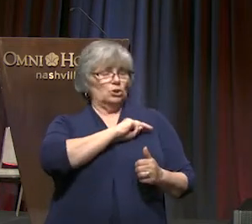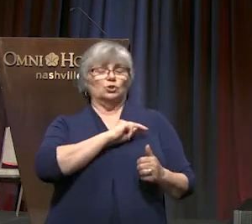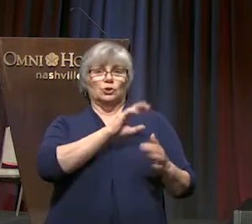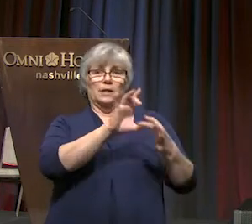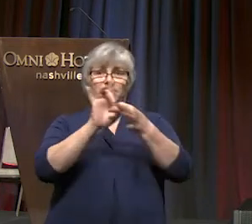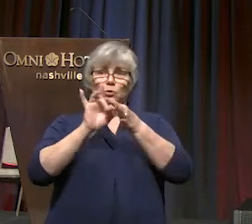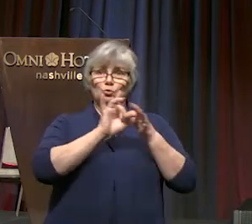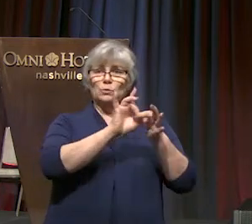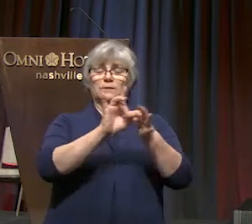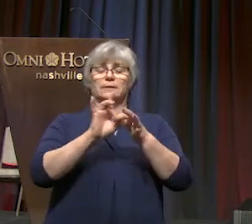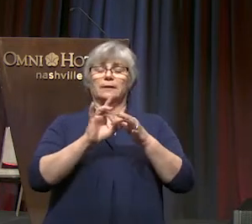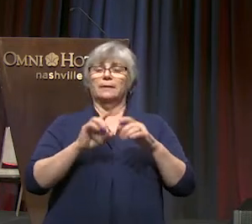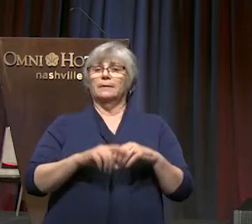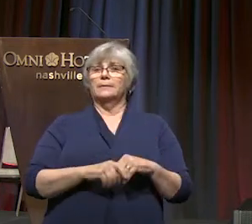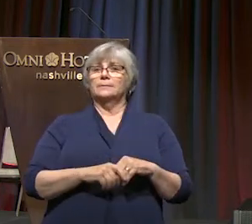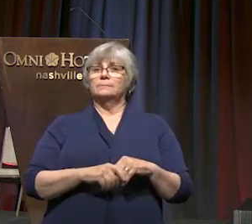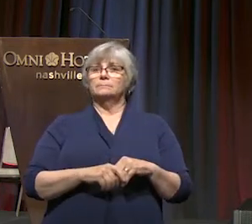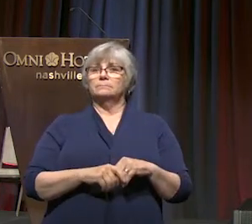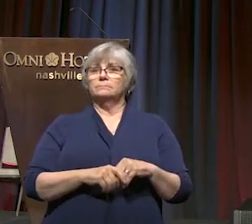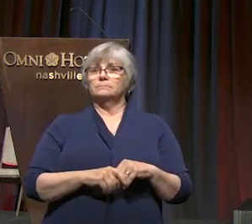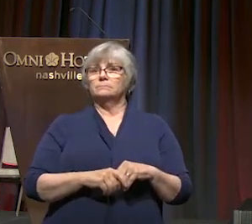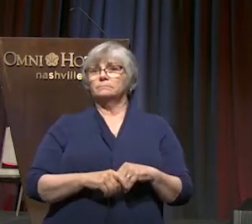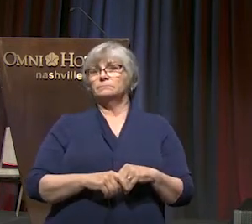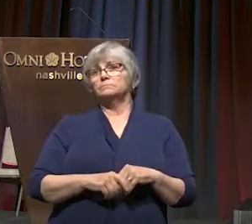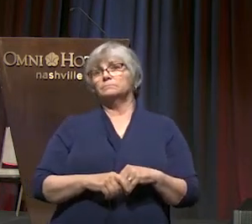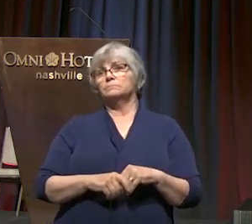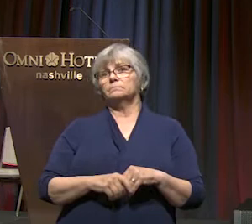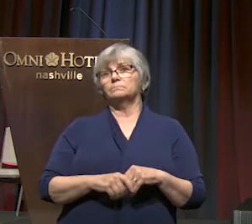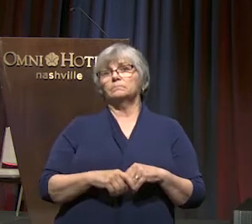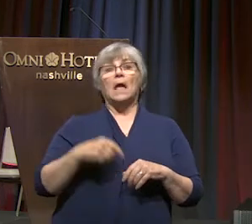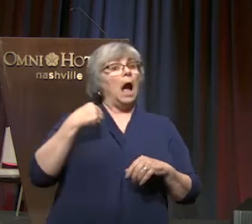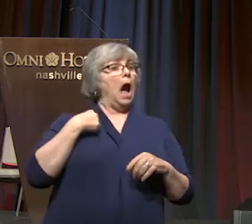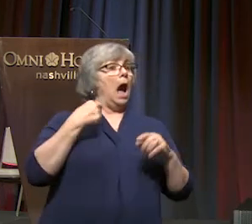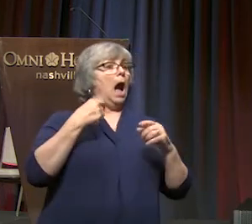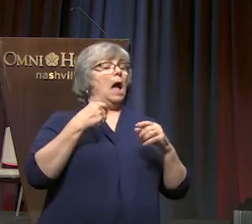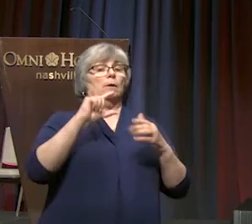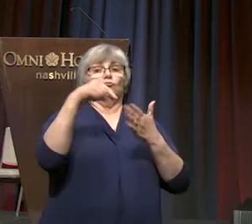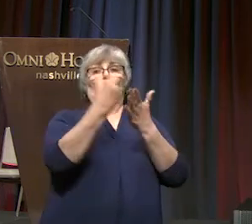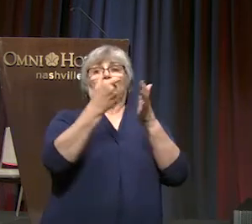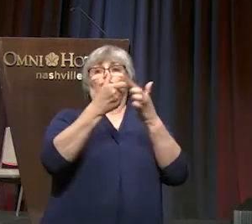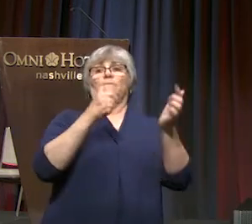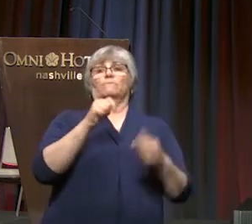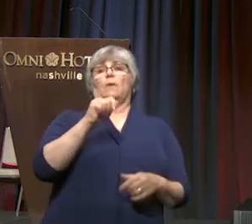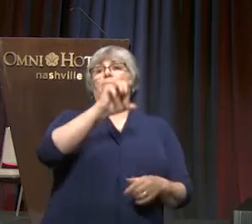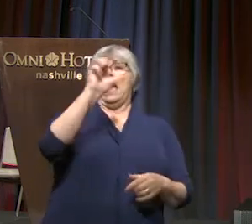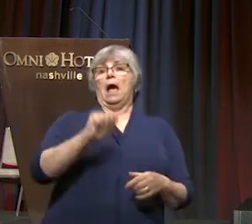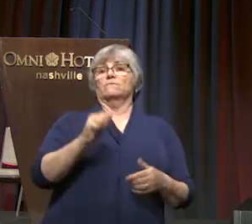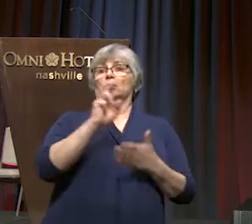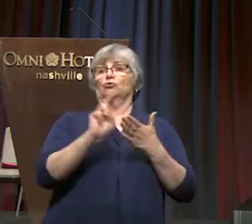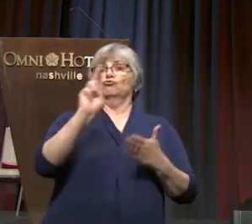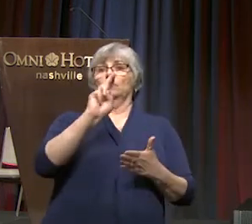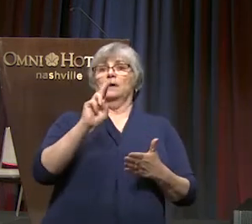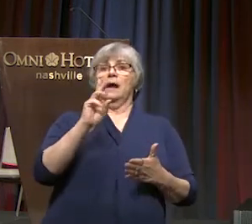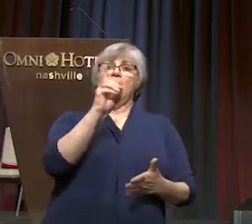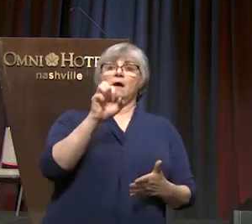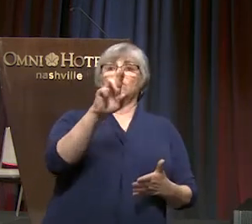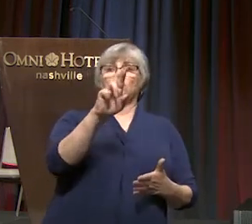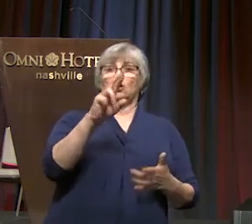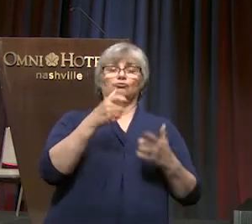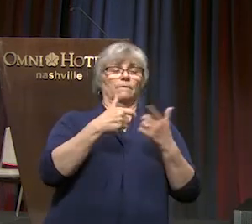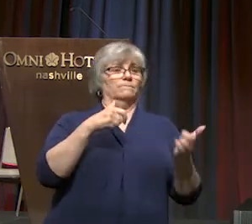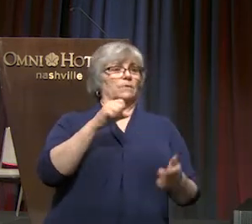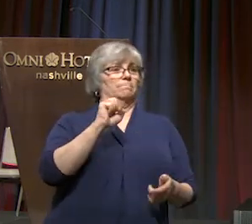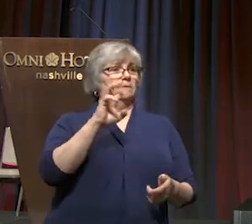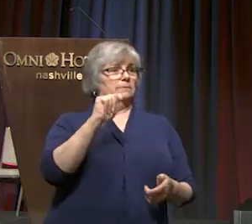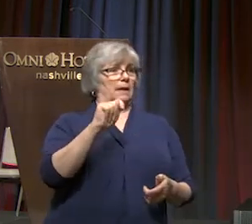I am one of the alumni from Africa University. I am a doctorate from St. Paul School of